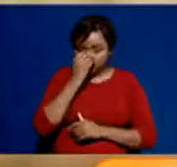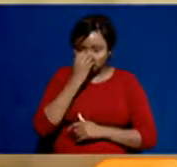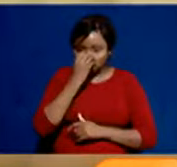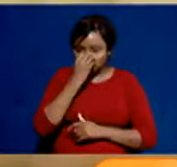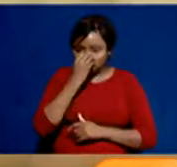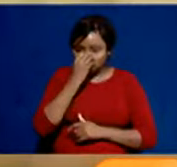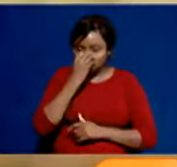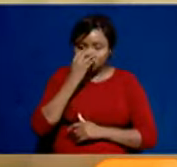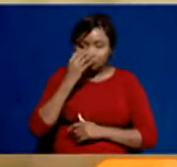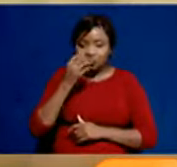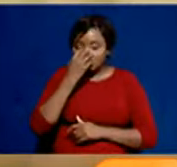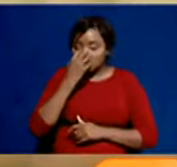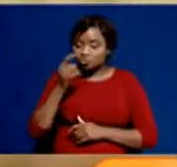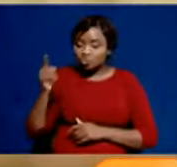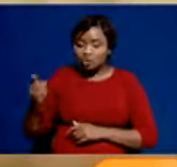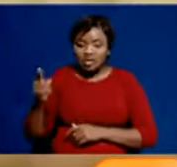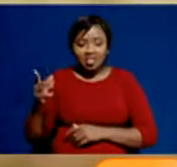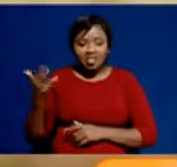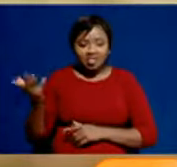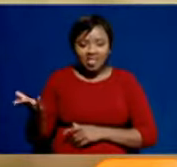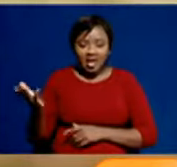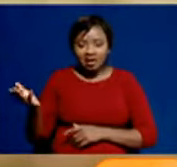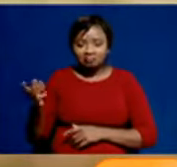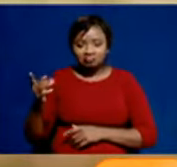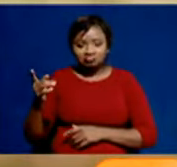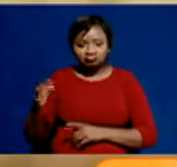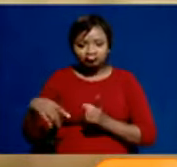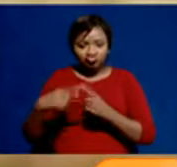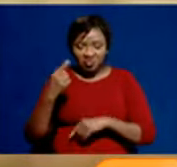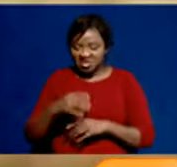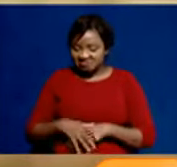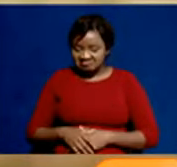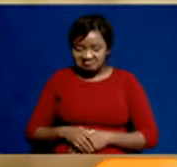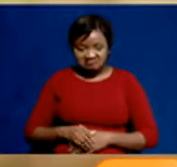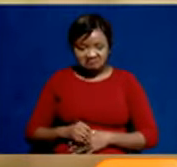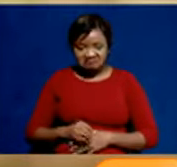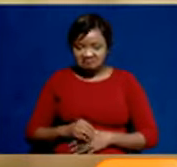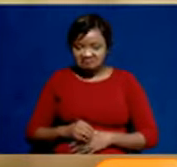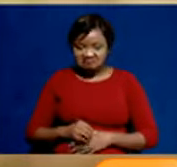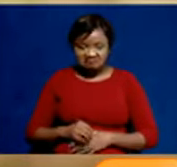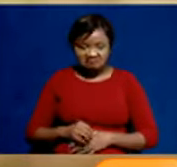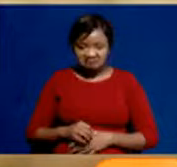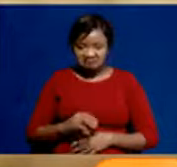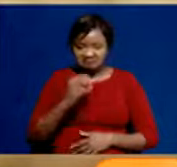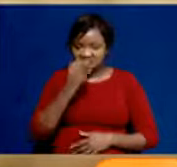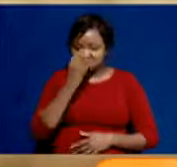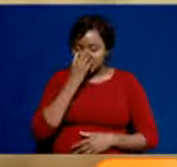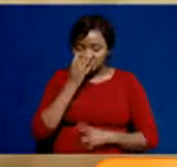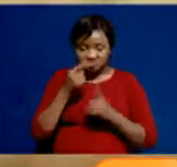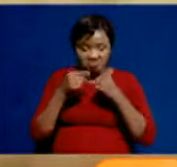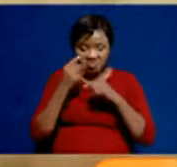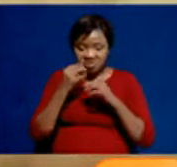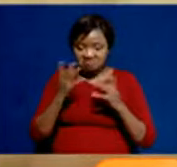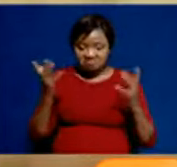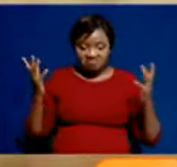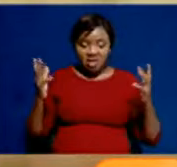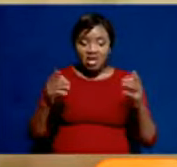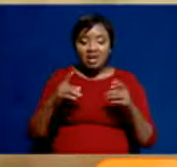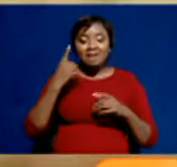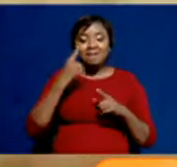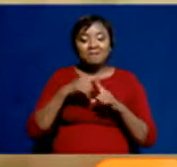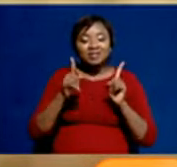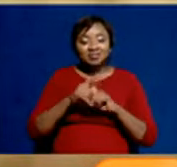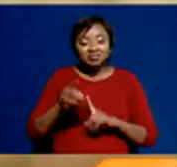is a majority in a panel of 7, because even without saying so, if 4 commissioners are saying we can't vouch for